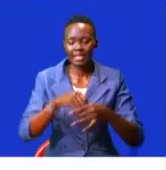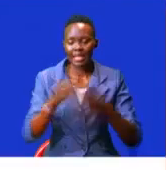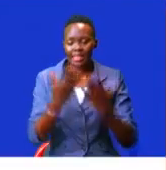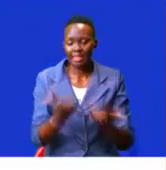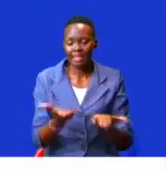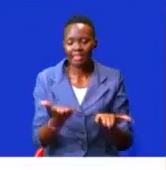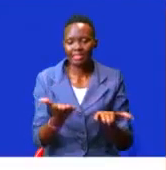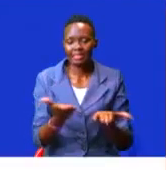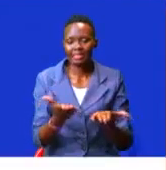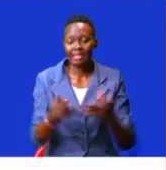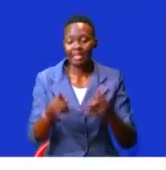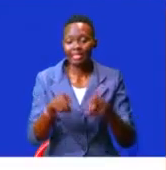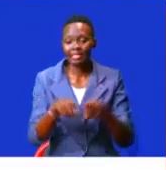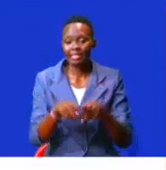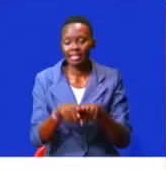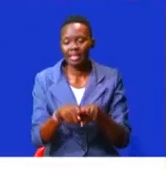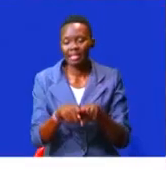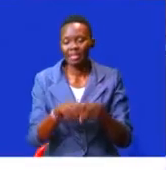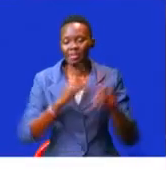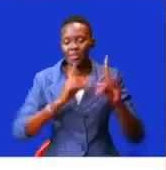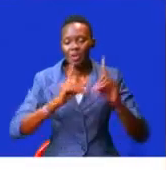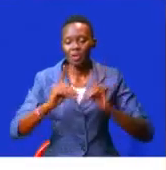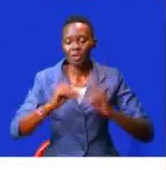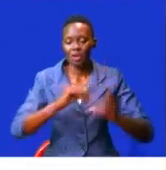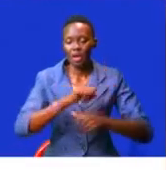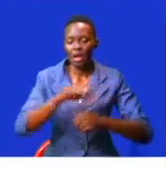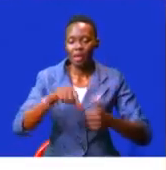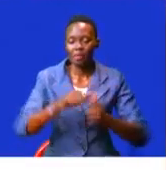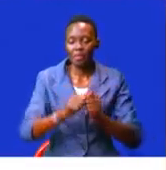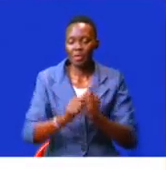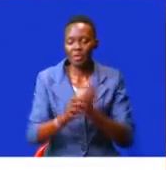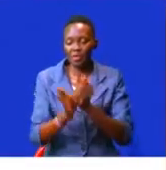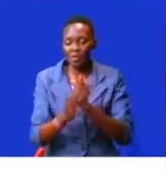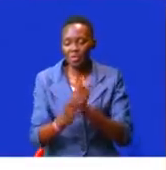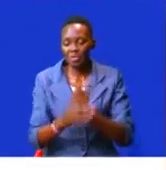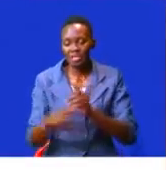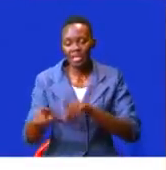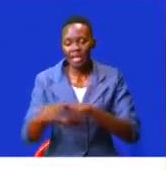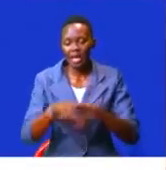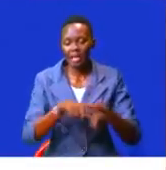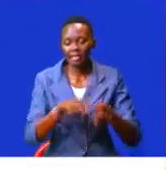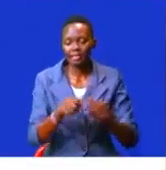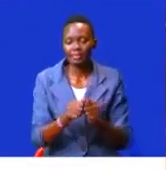items, and also talk about fish